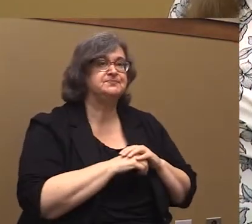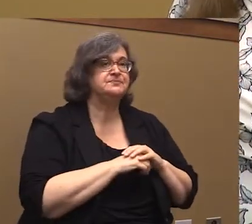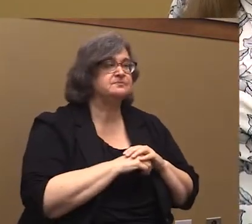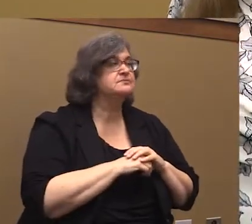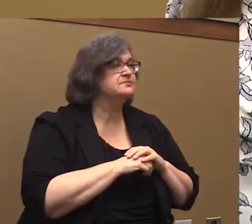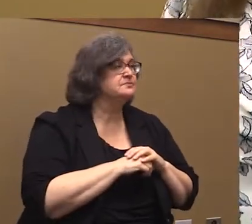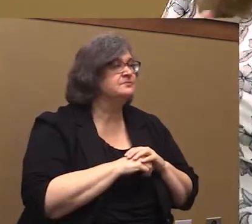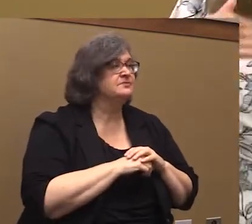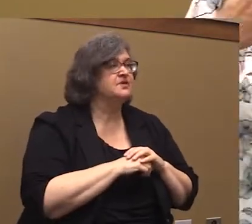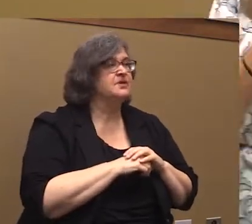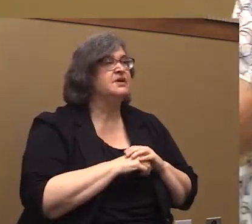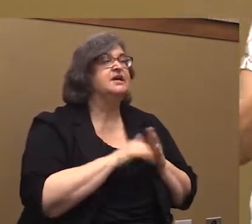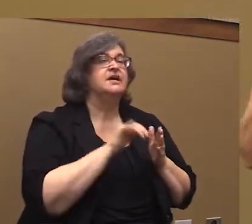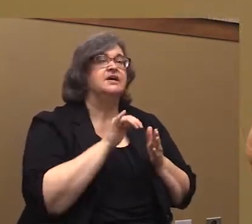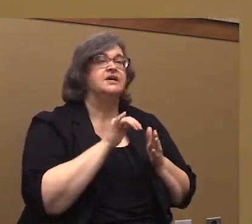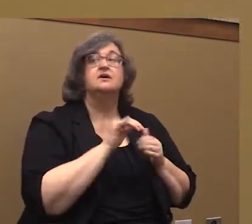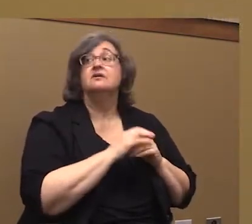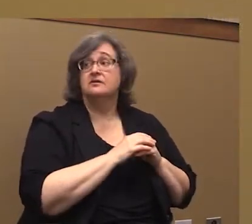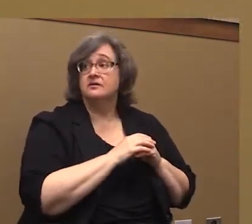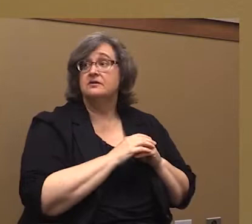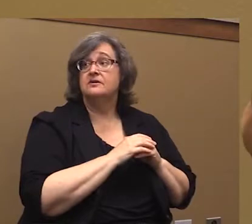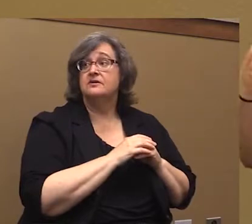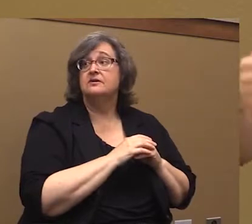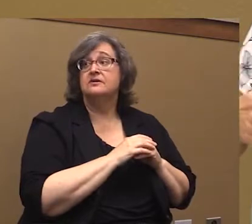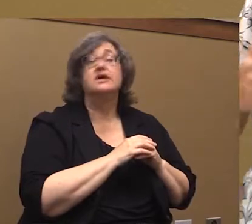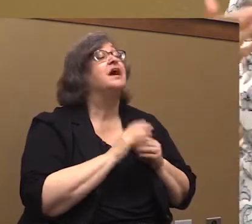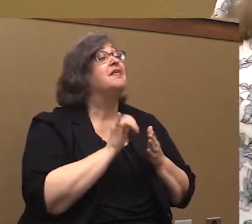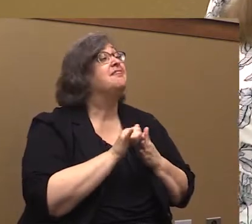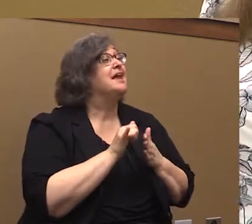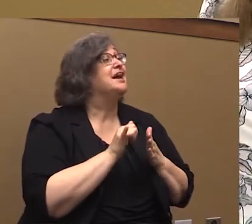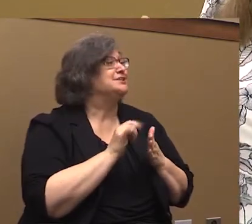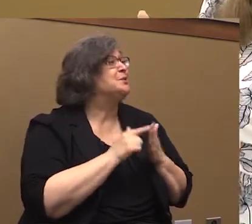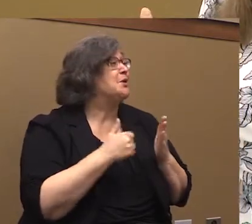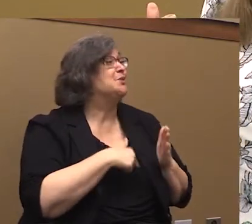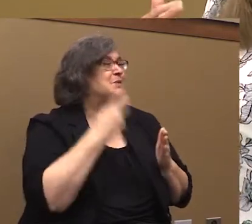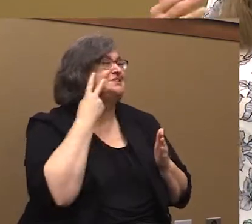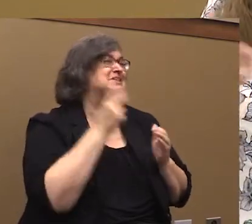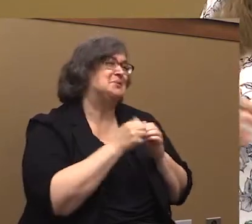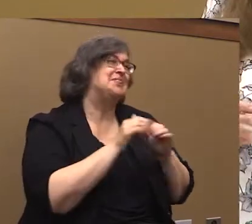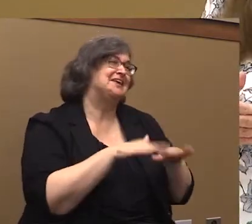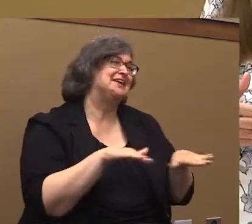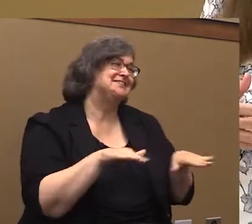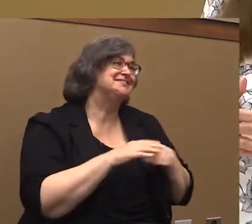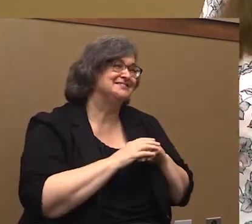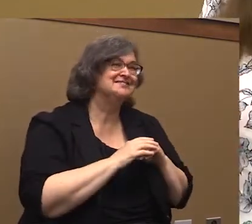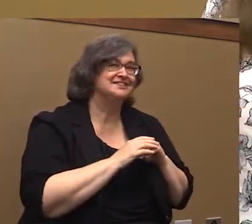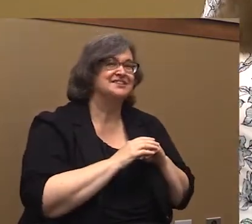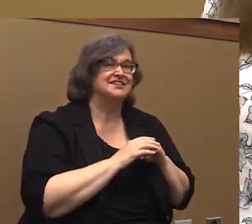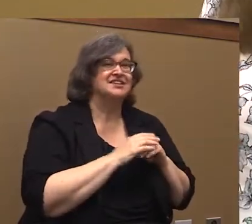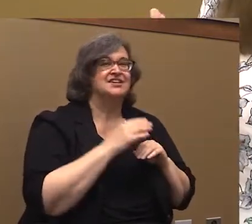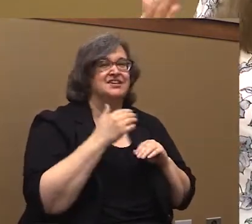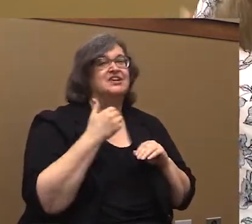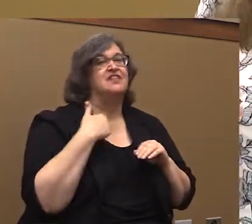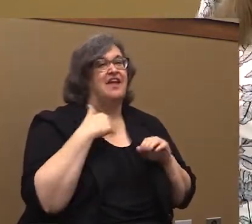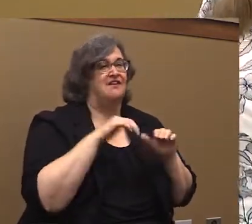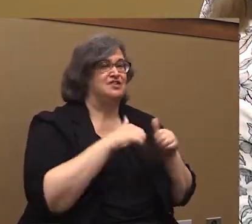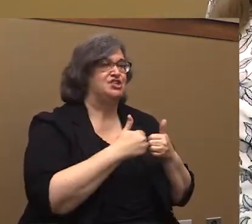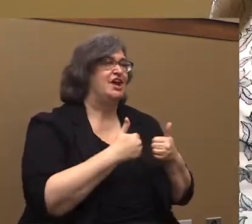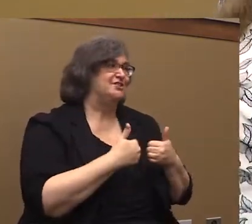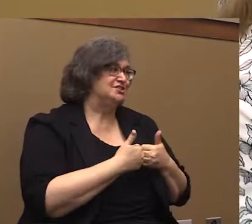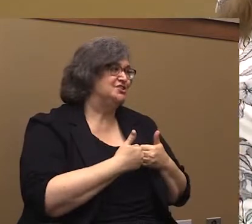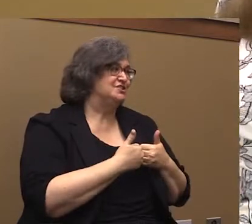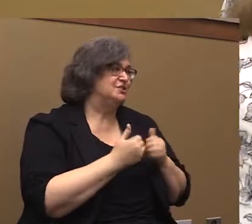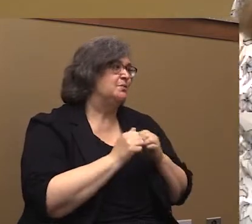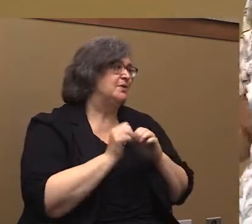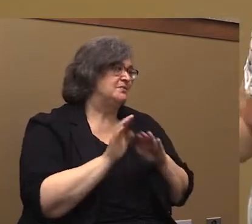you going to do, and these are some of the activities that we see with our kids that have some challenges